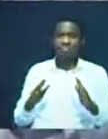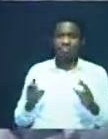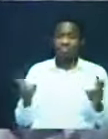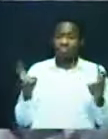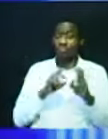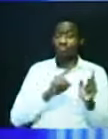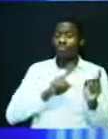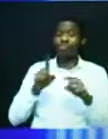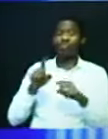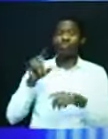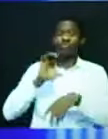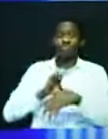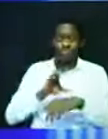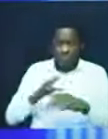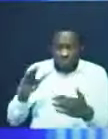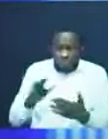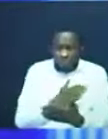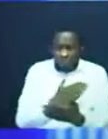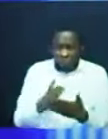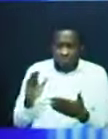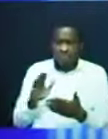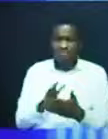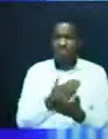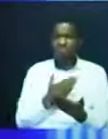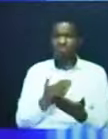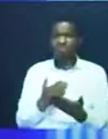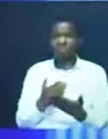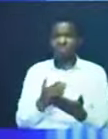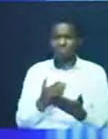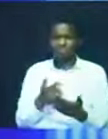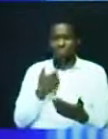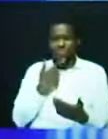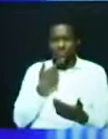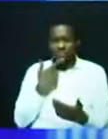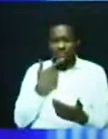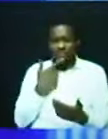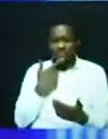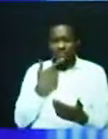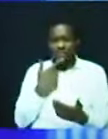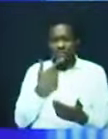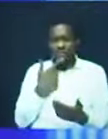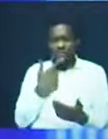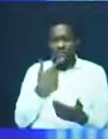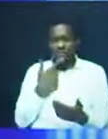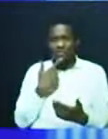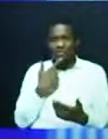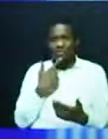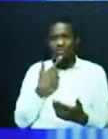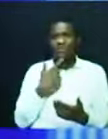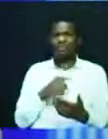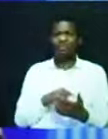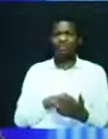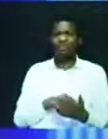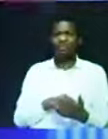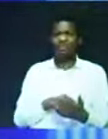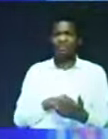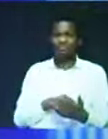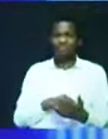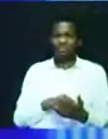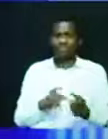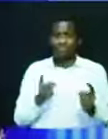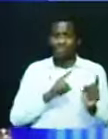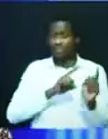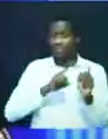to church and we sing this song and we say all his ways are pleasant. We don't have to say all his ways. We should have said all her